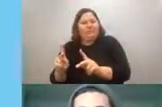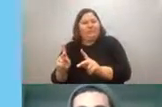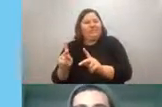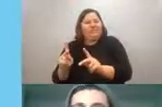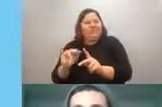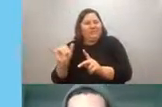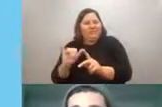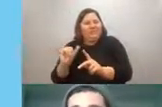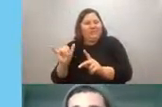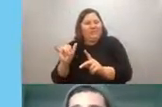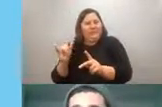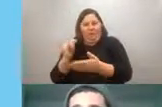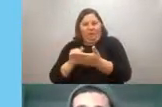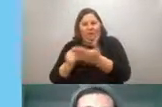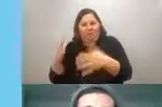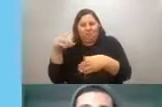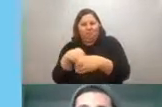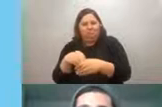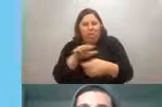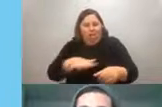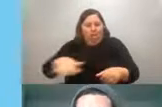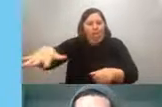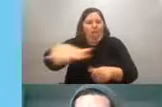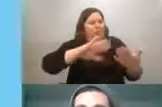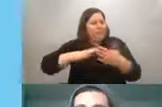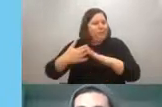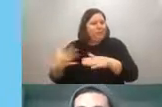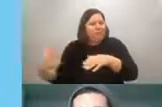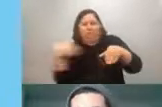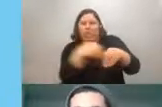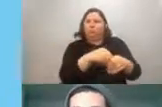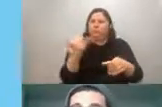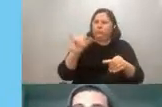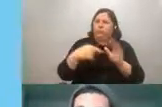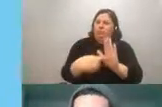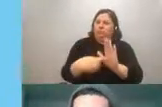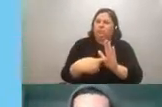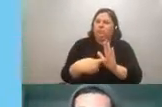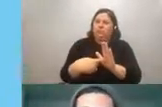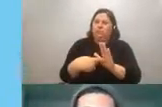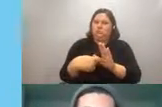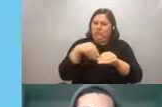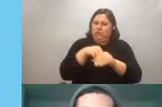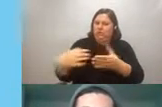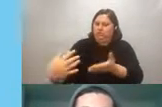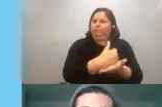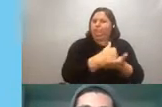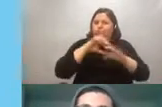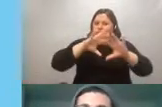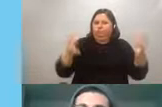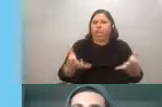artists participating from all those communities as well be represented in our collection um